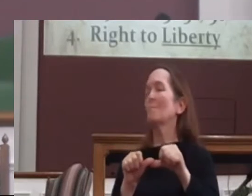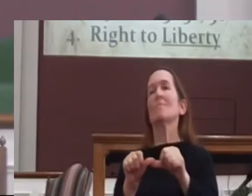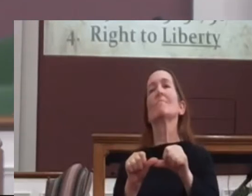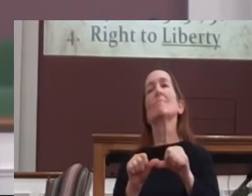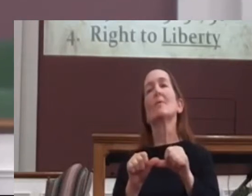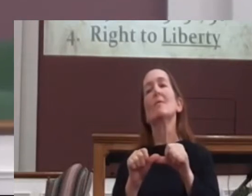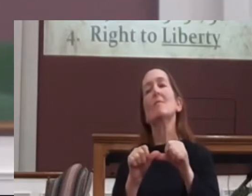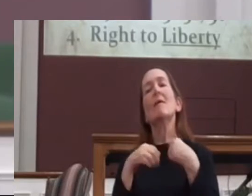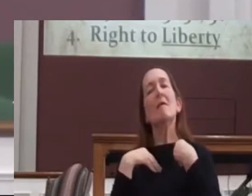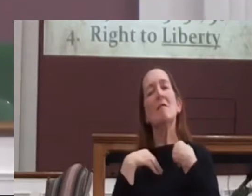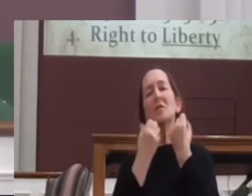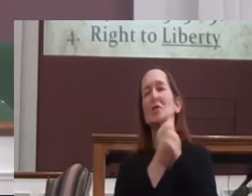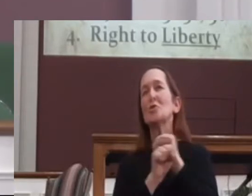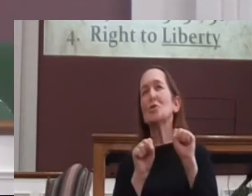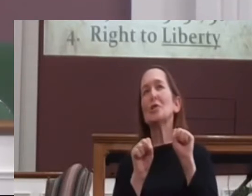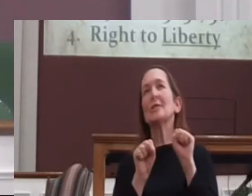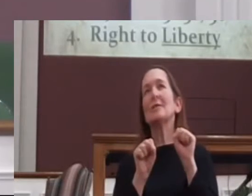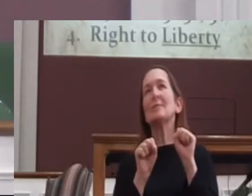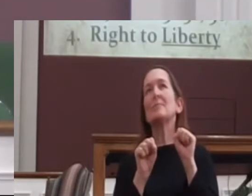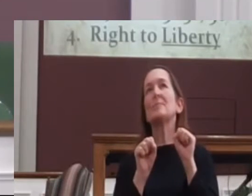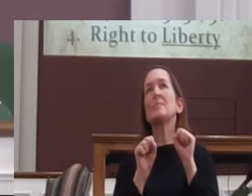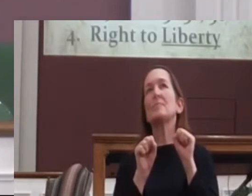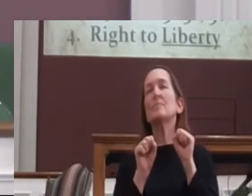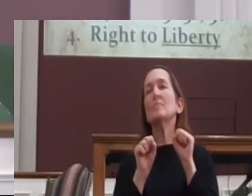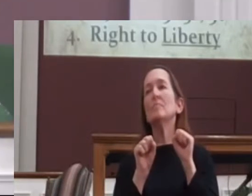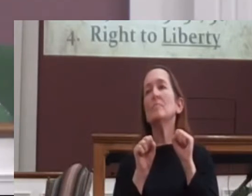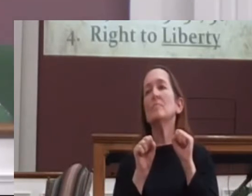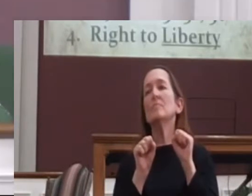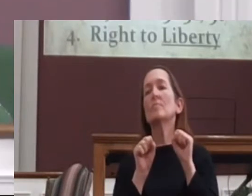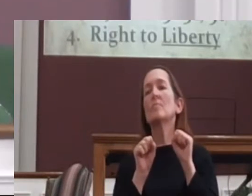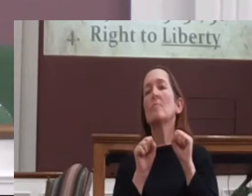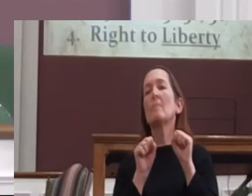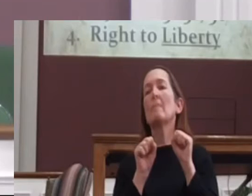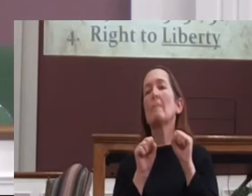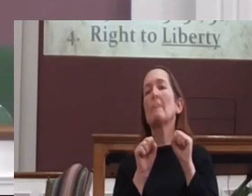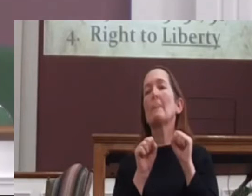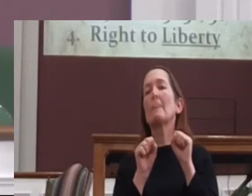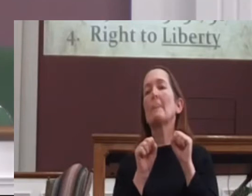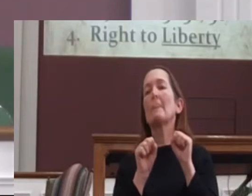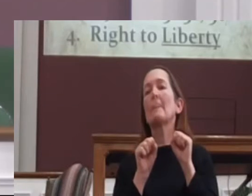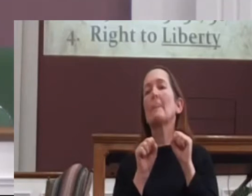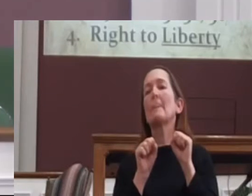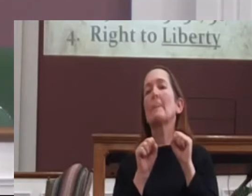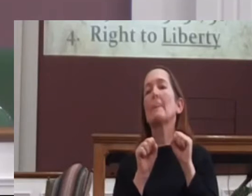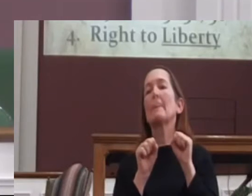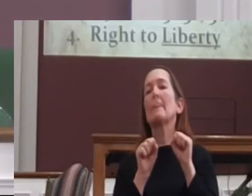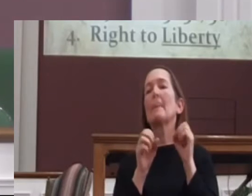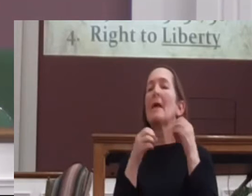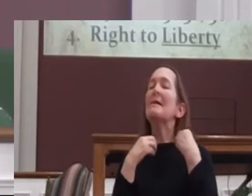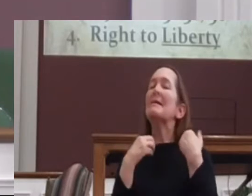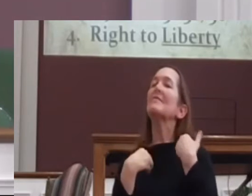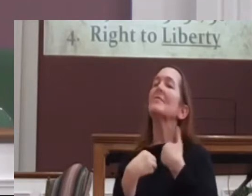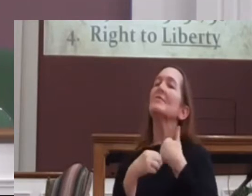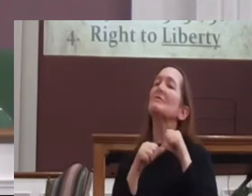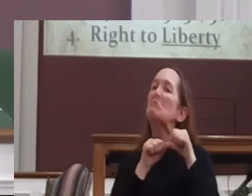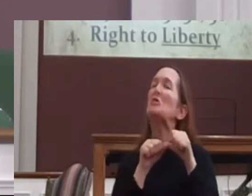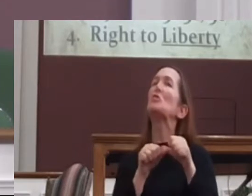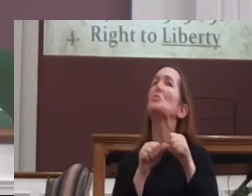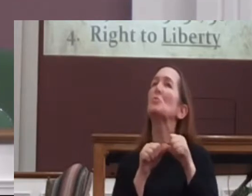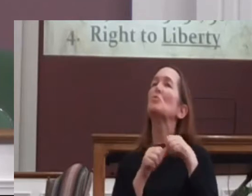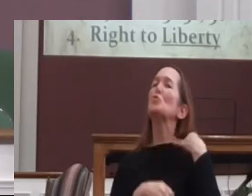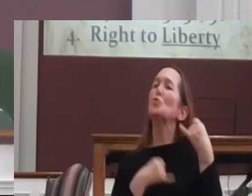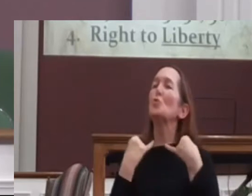that we have a hope that endures, that we have a security that gives us